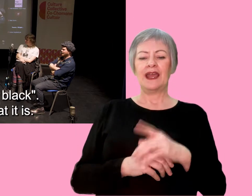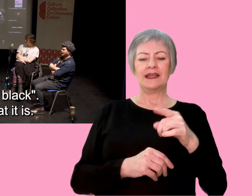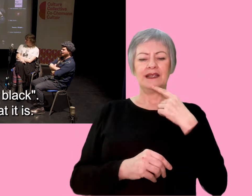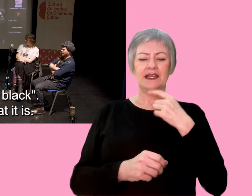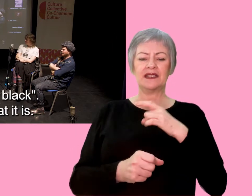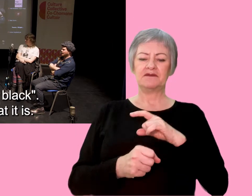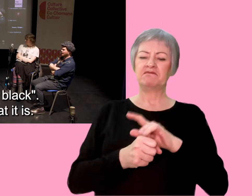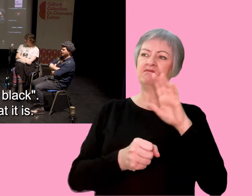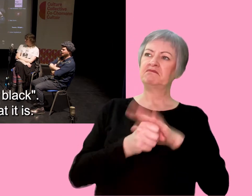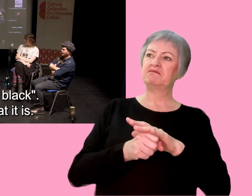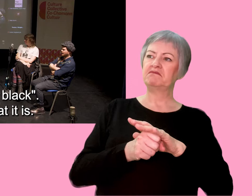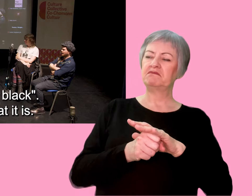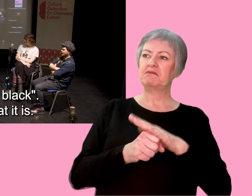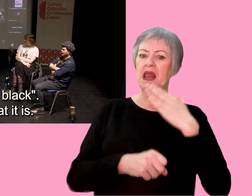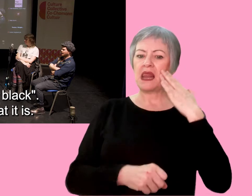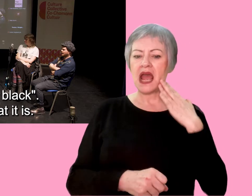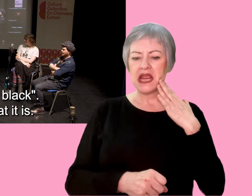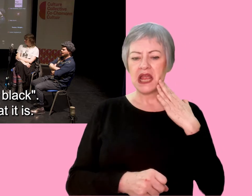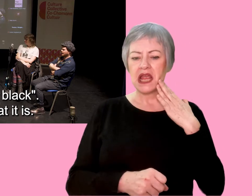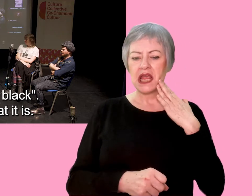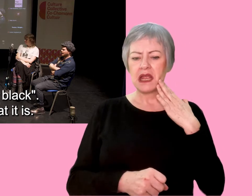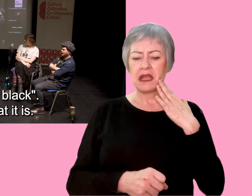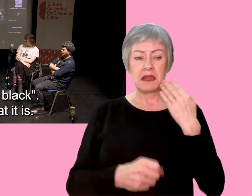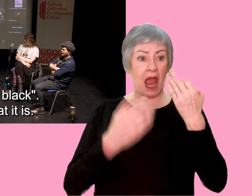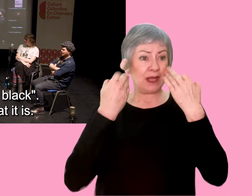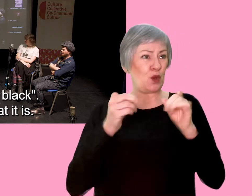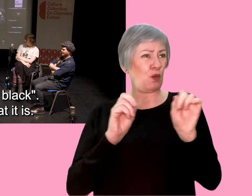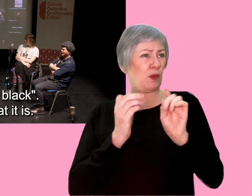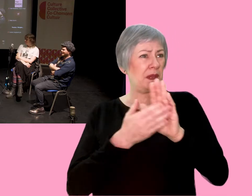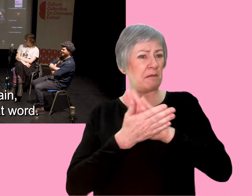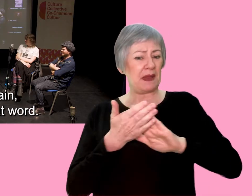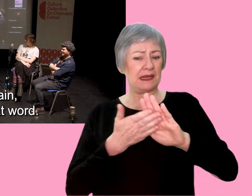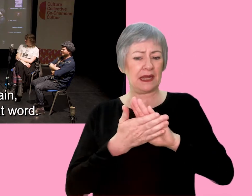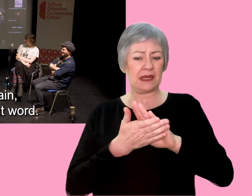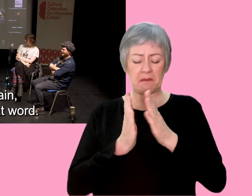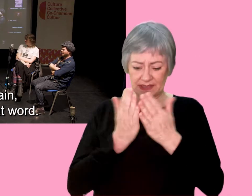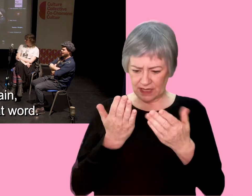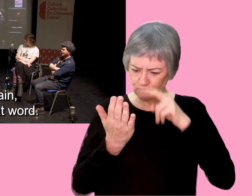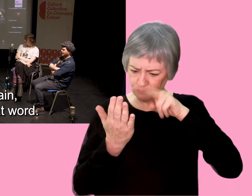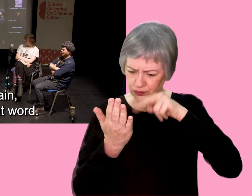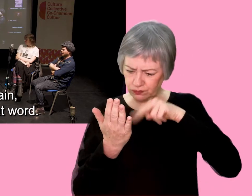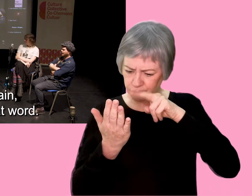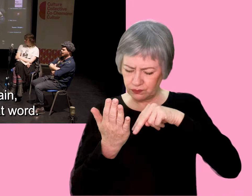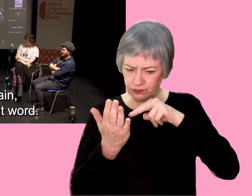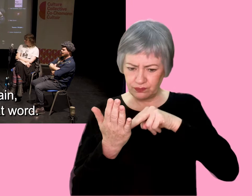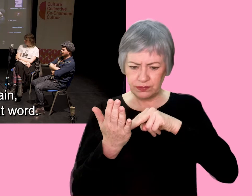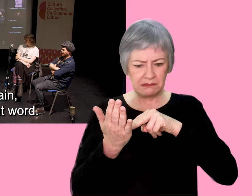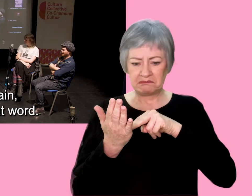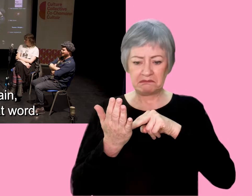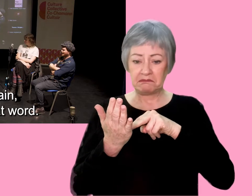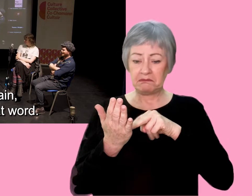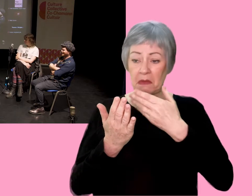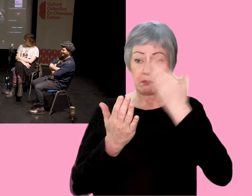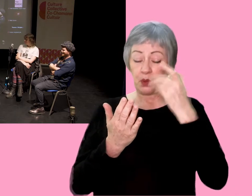And he said, "Fa in black." So I didn't know what it is. My dictionary again, and doesn't have